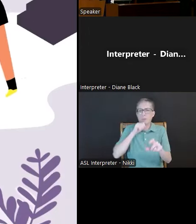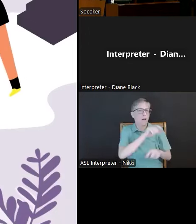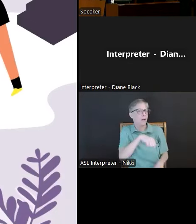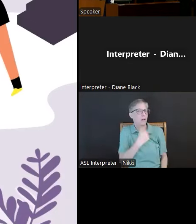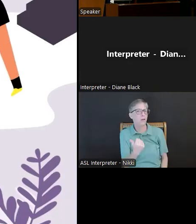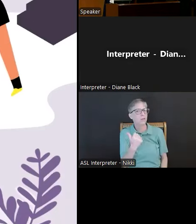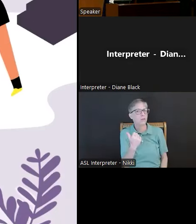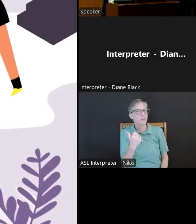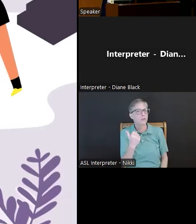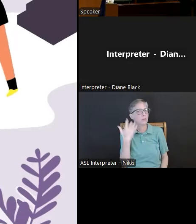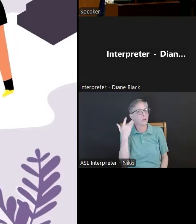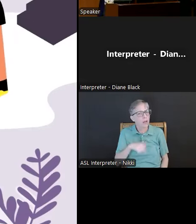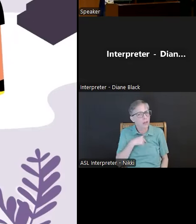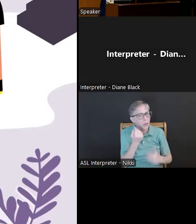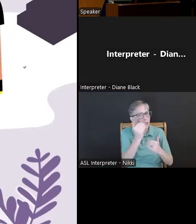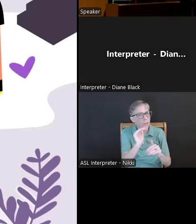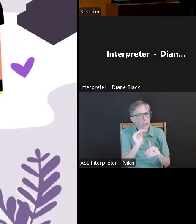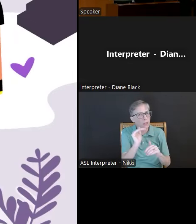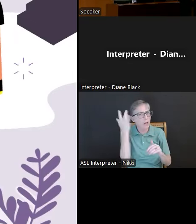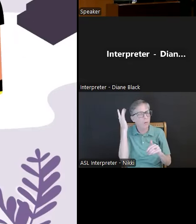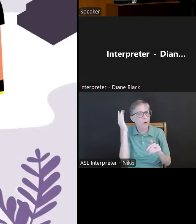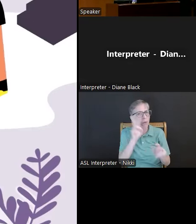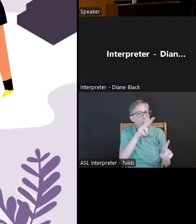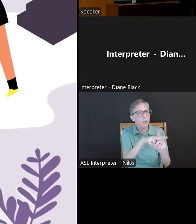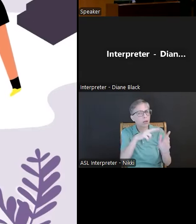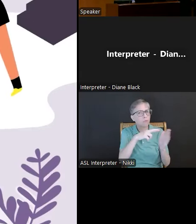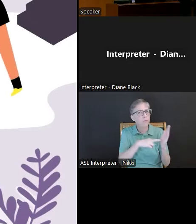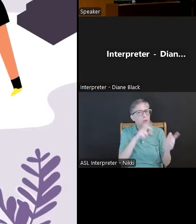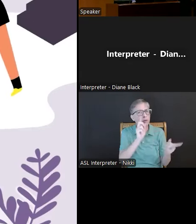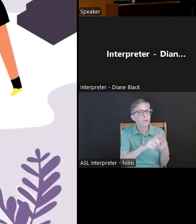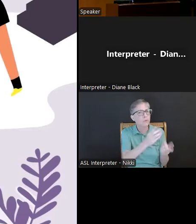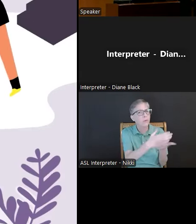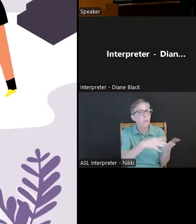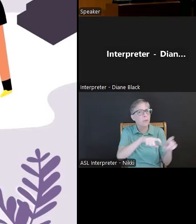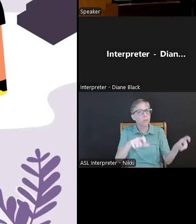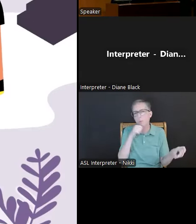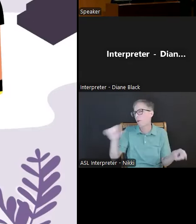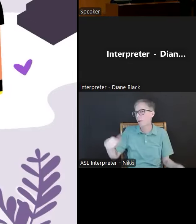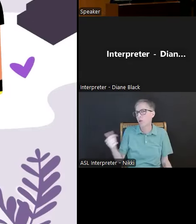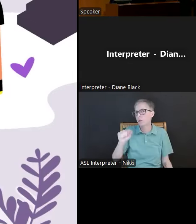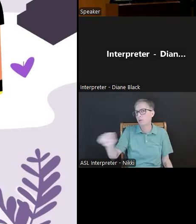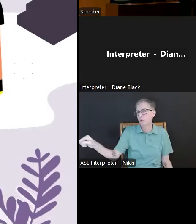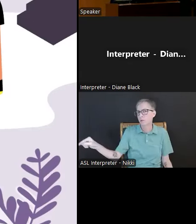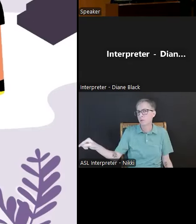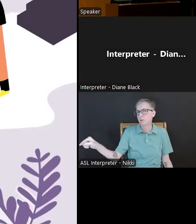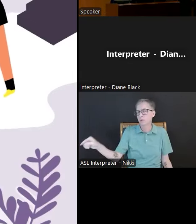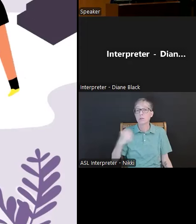limiting it? Why are we putting rules on how we're going to do this to help somebody? And we automatically already use all gender